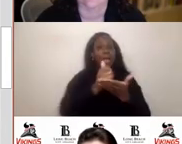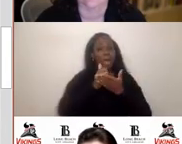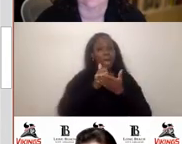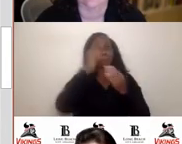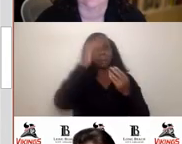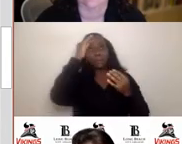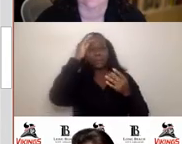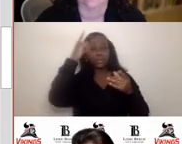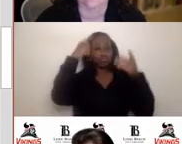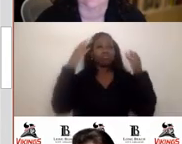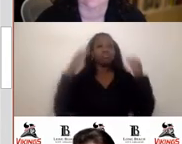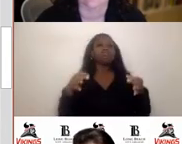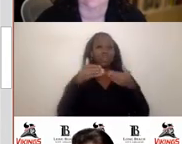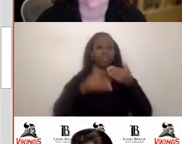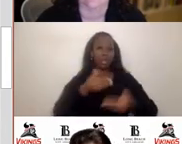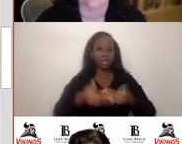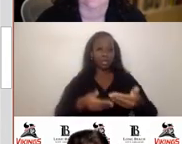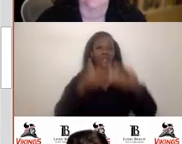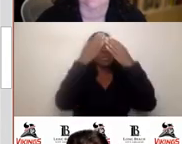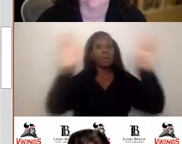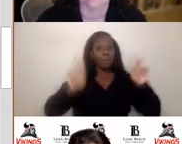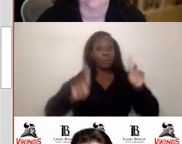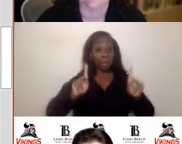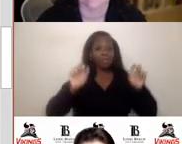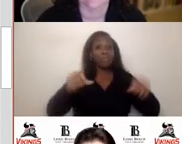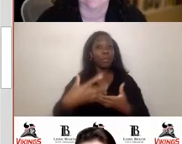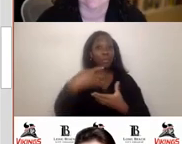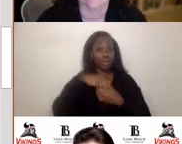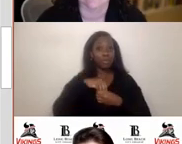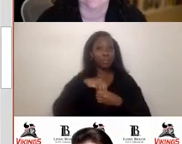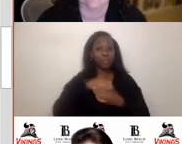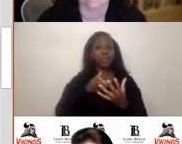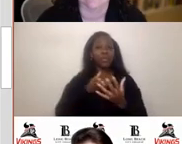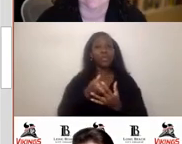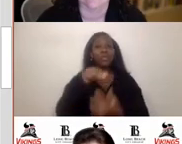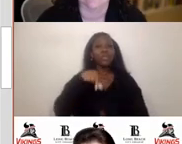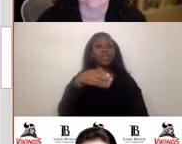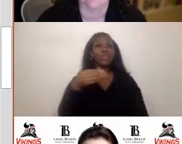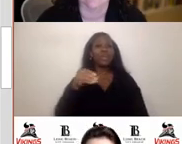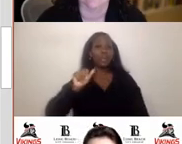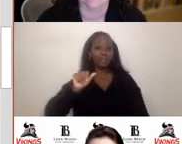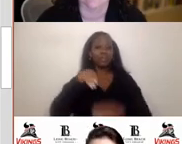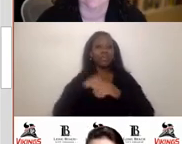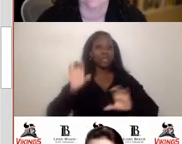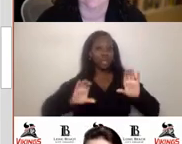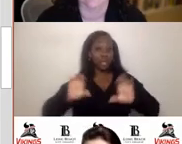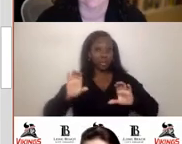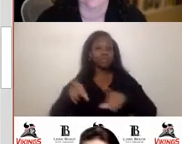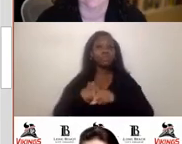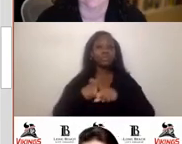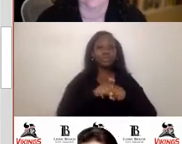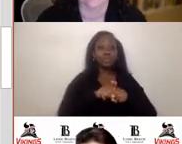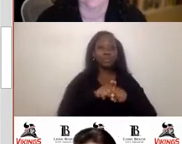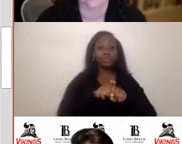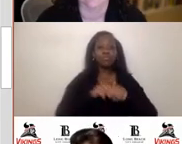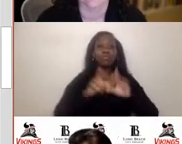may participate in this process or in the specific forum through the Q&A in the chat, as well as